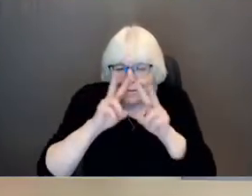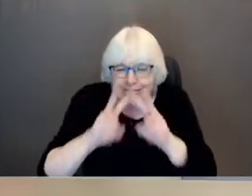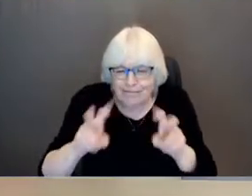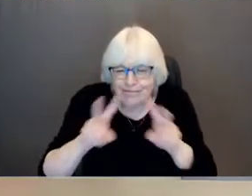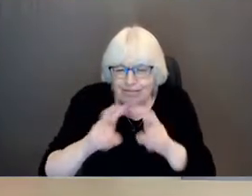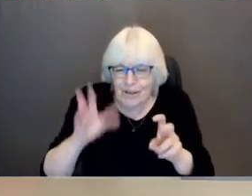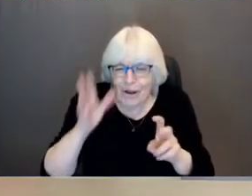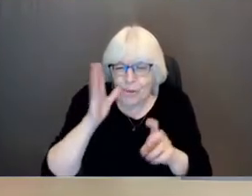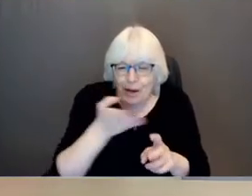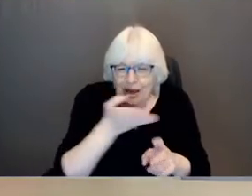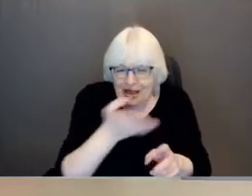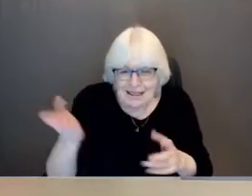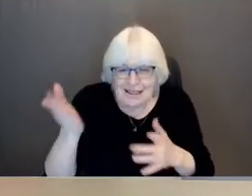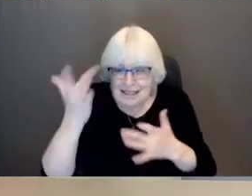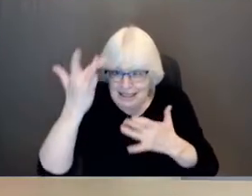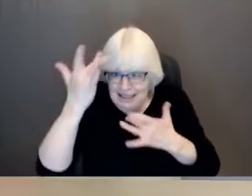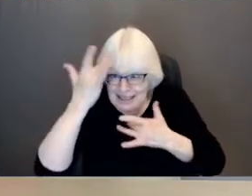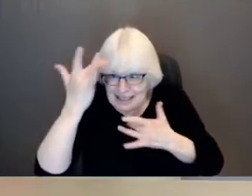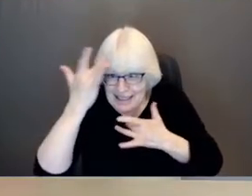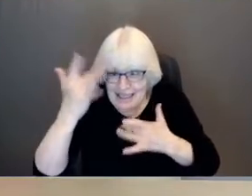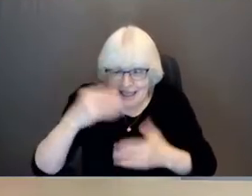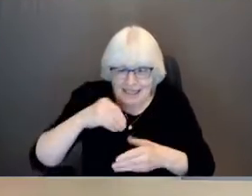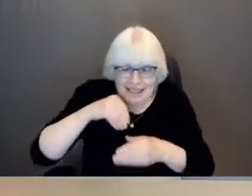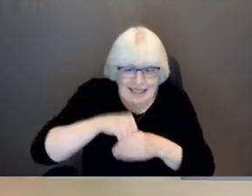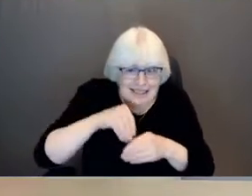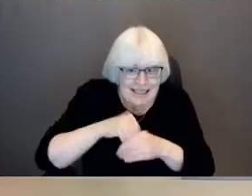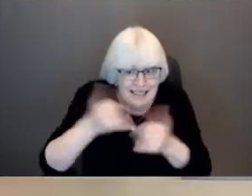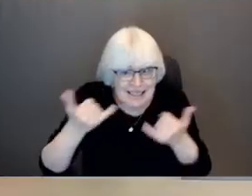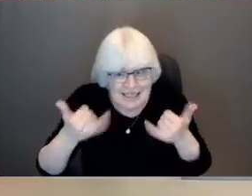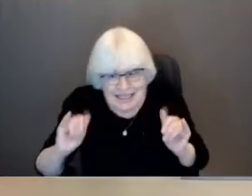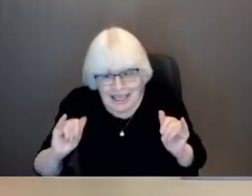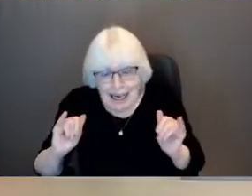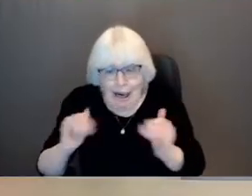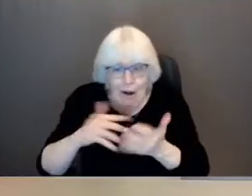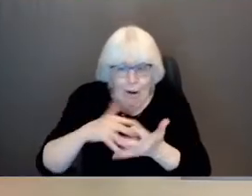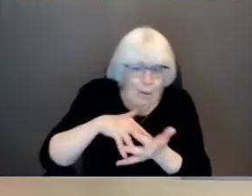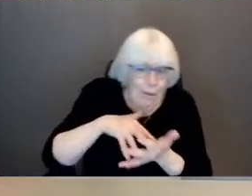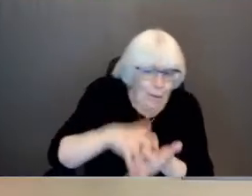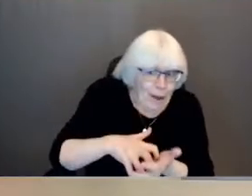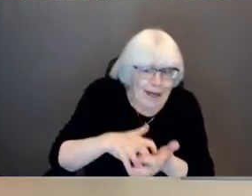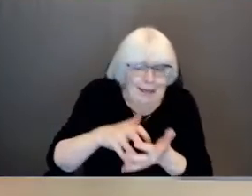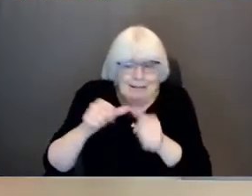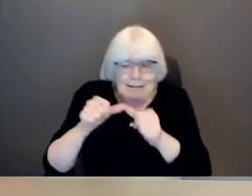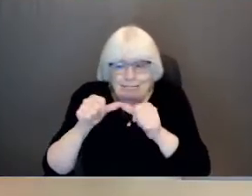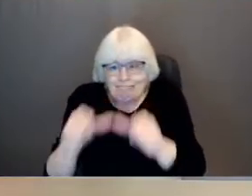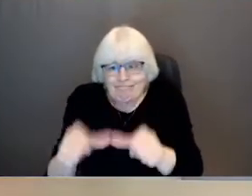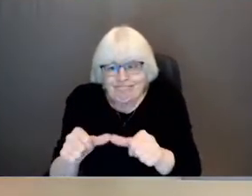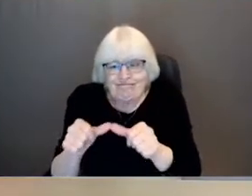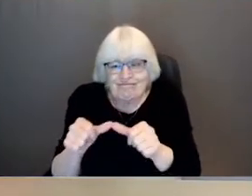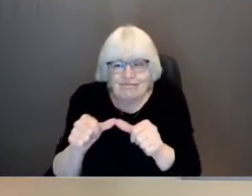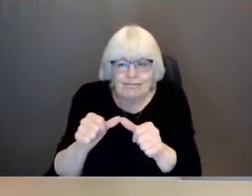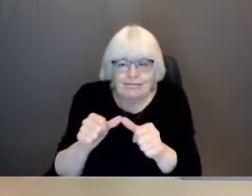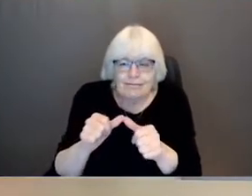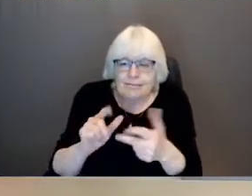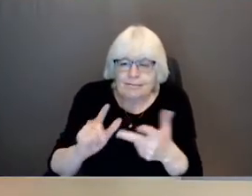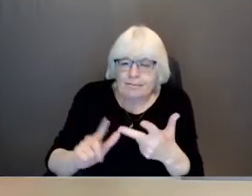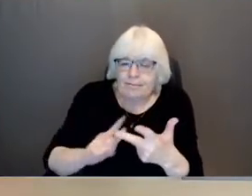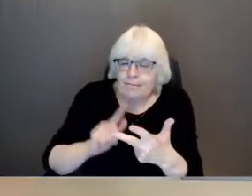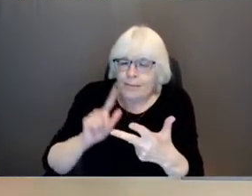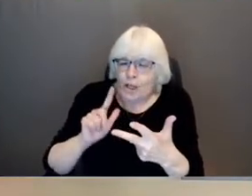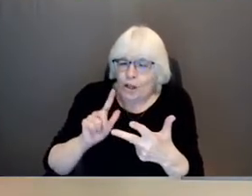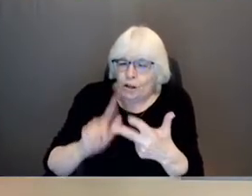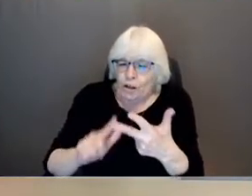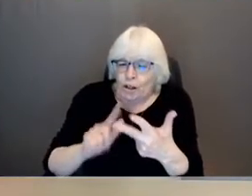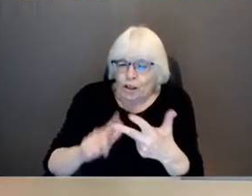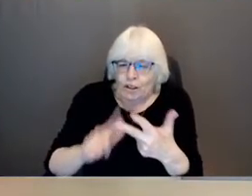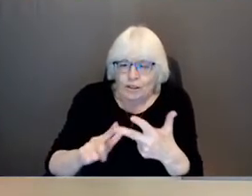people were experiencing long COVID after that first survey? It was very